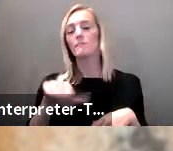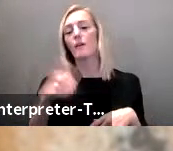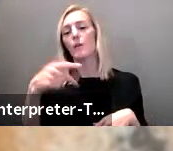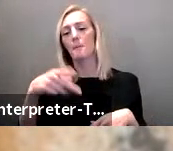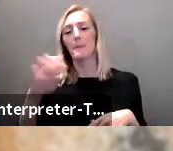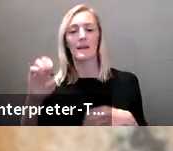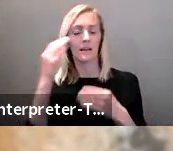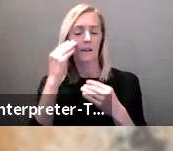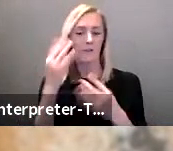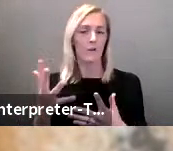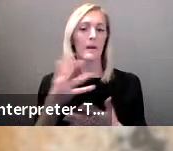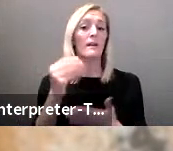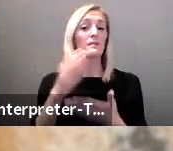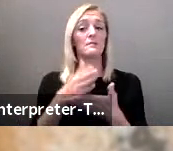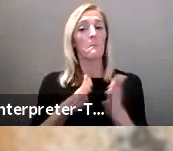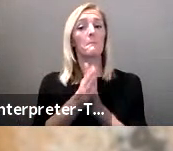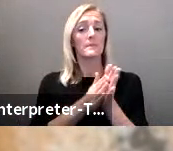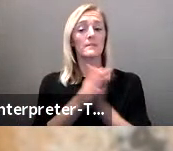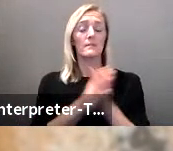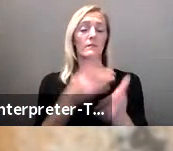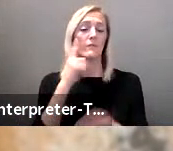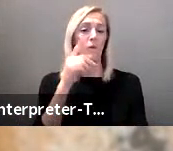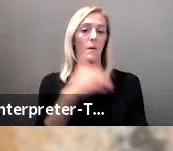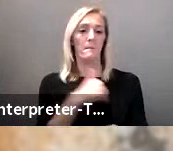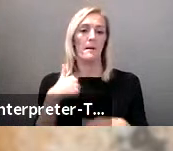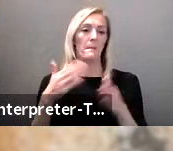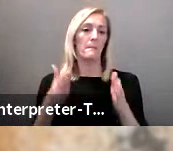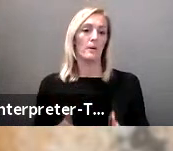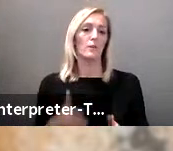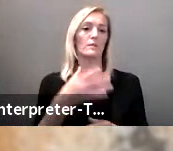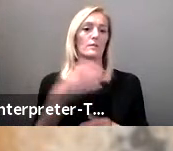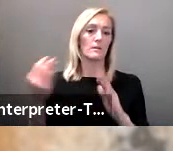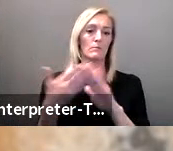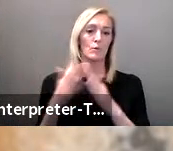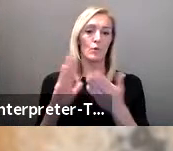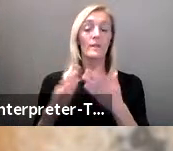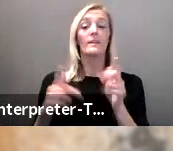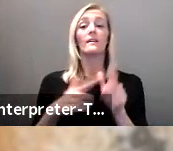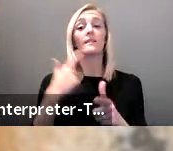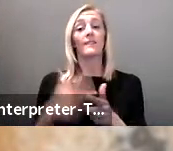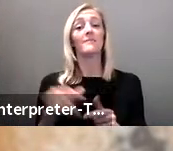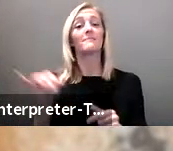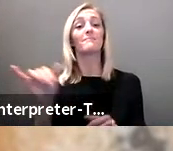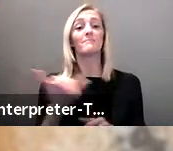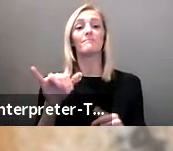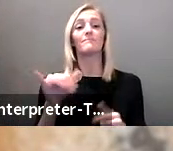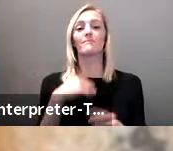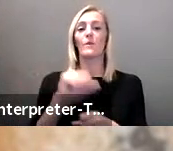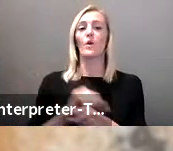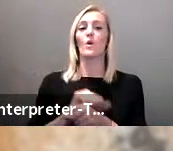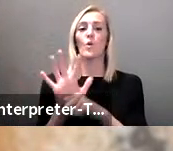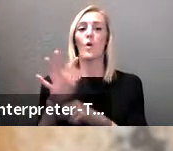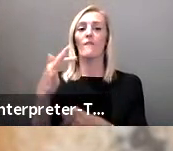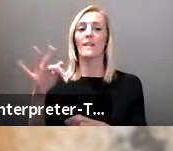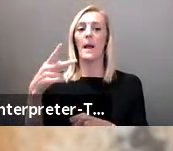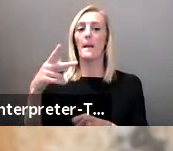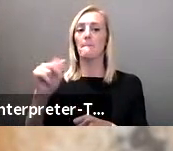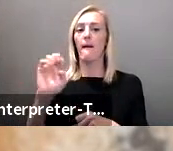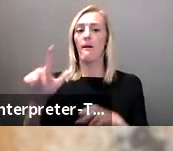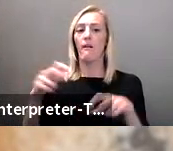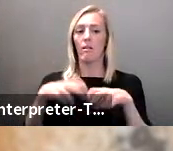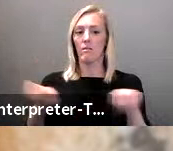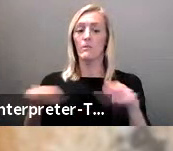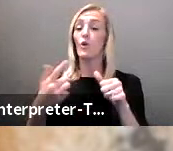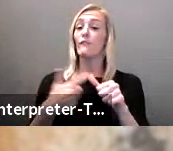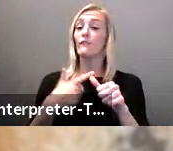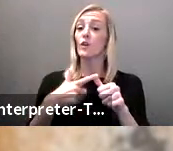well as some incentives for our members and the community. And then we also had COVID-19 panels. The first one was